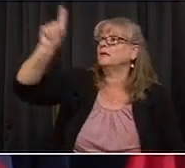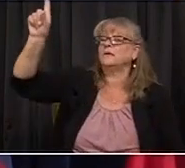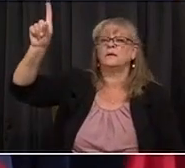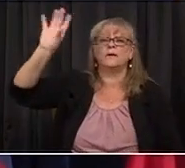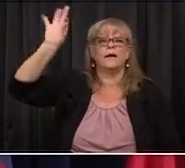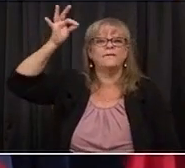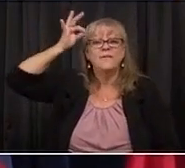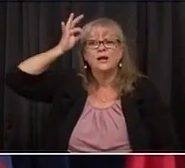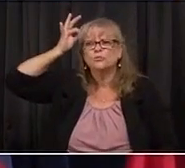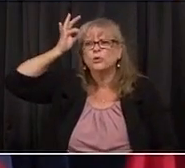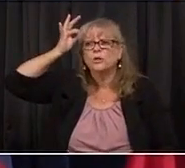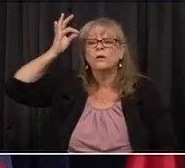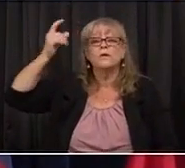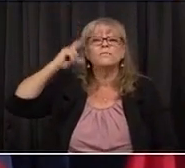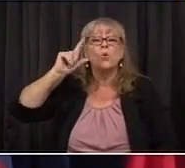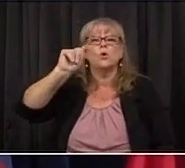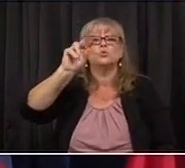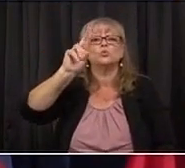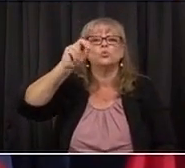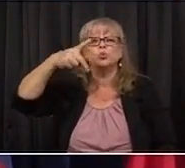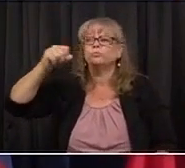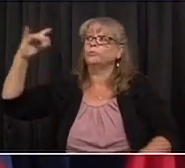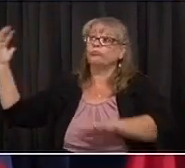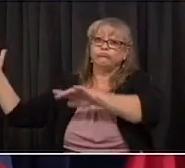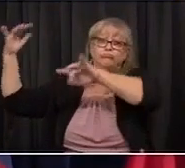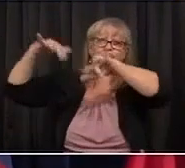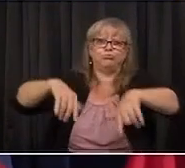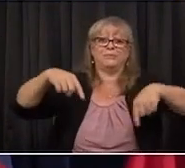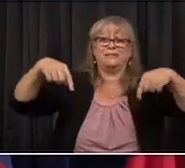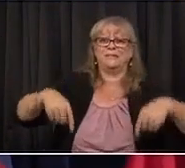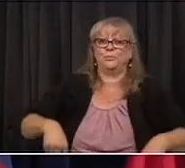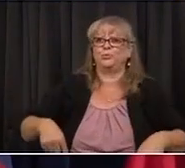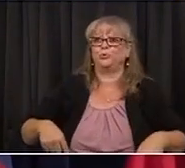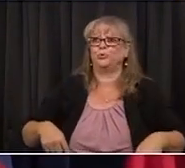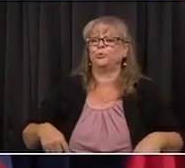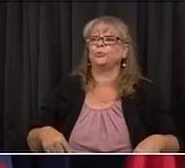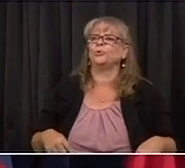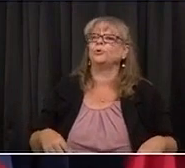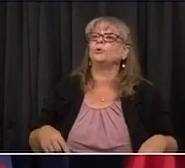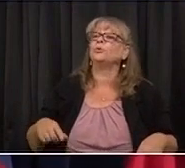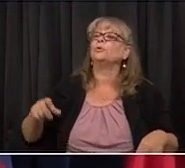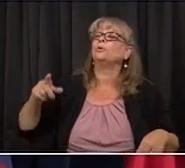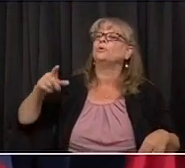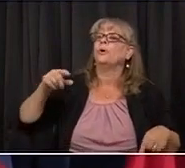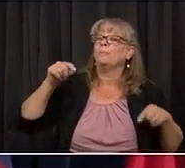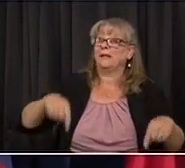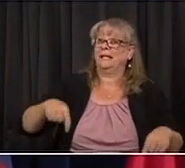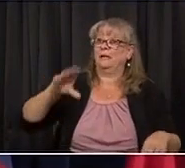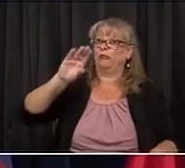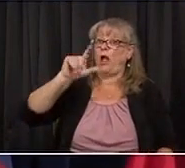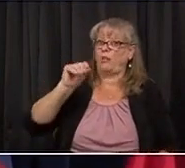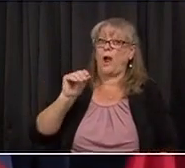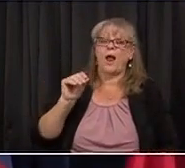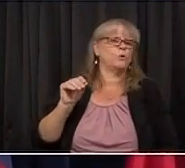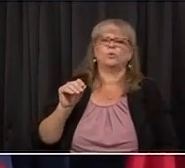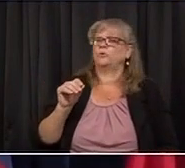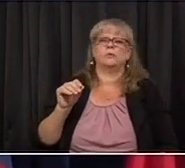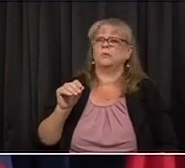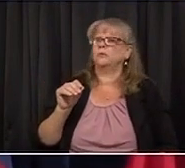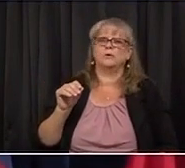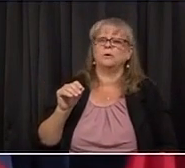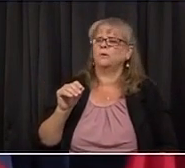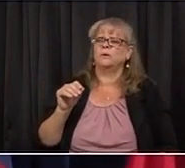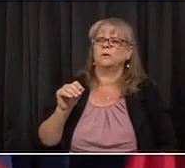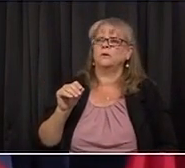have written different people and asked for it too. But when this is an official channel. The state of Colorado, I'm the commander-in-chief. I've activated the Colorado